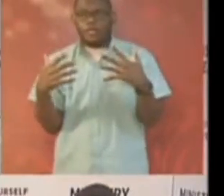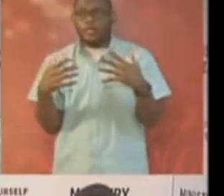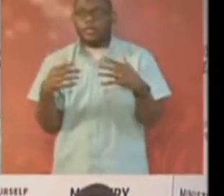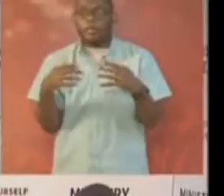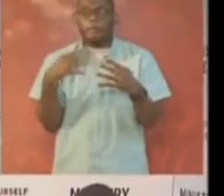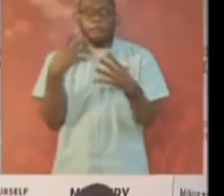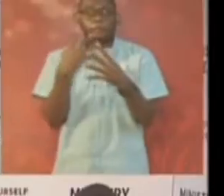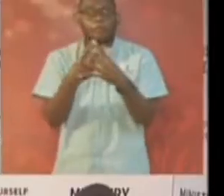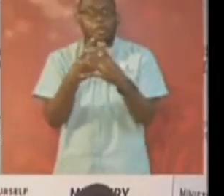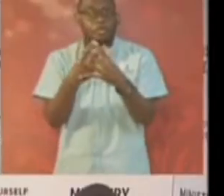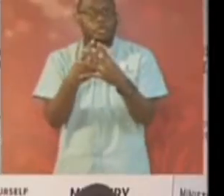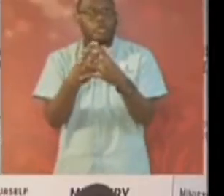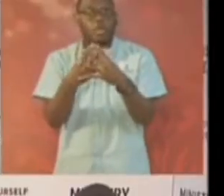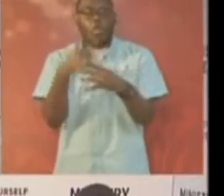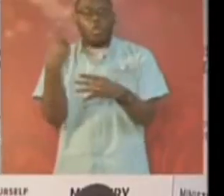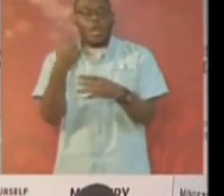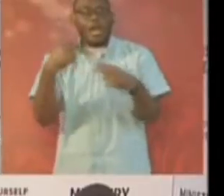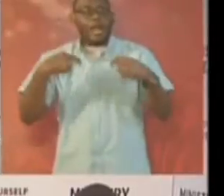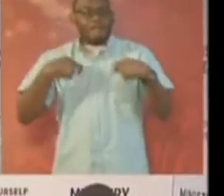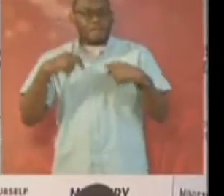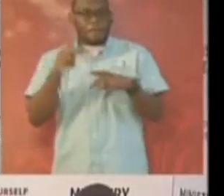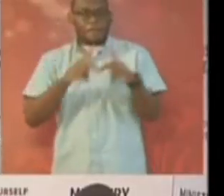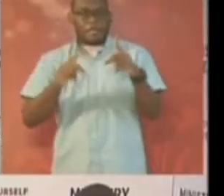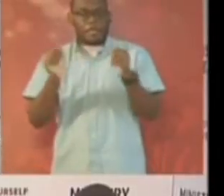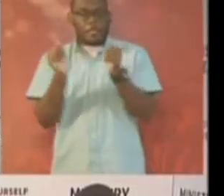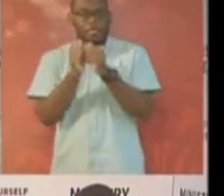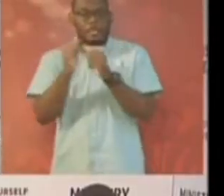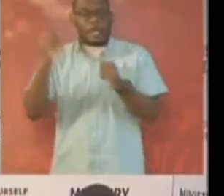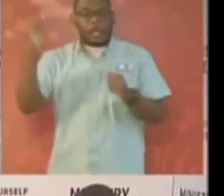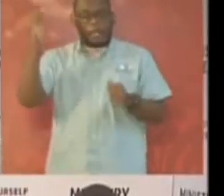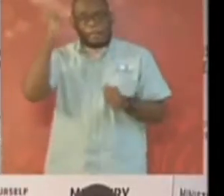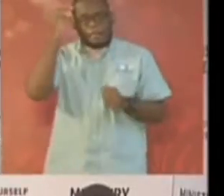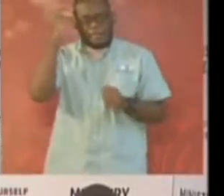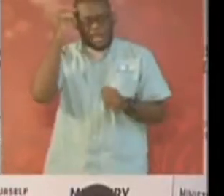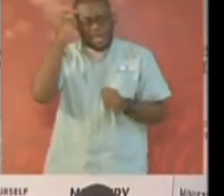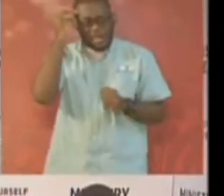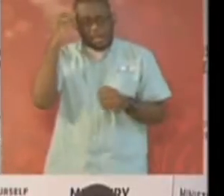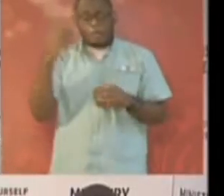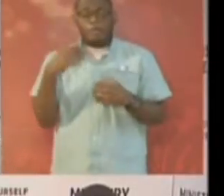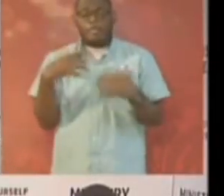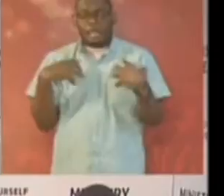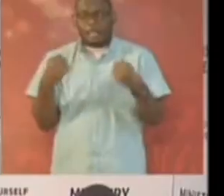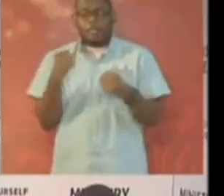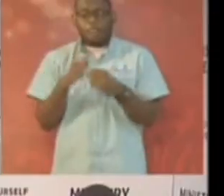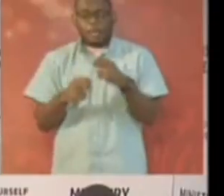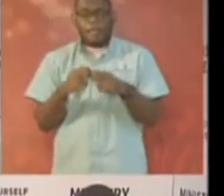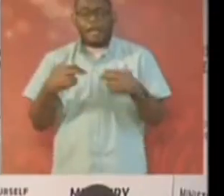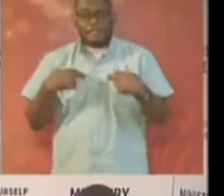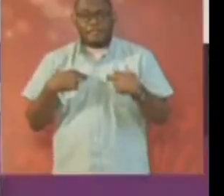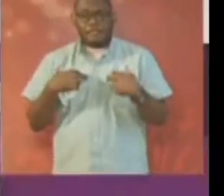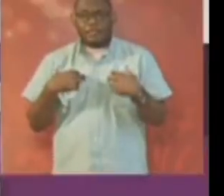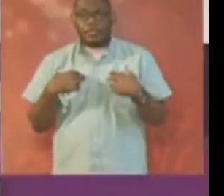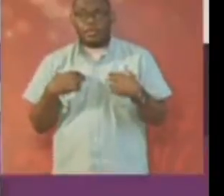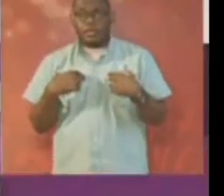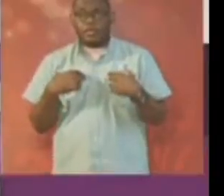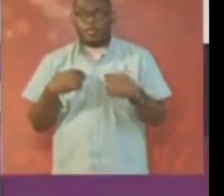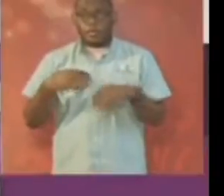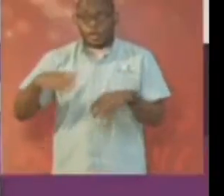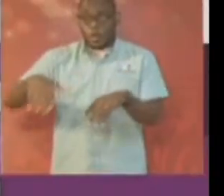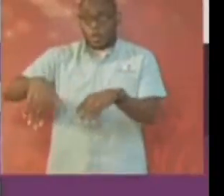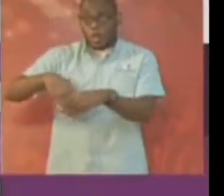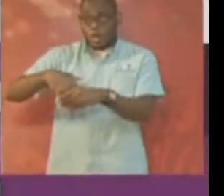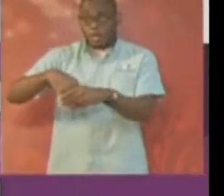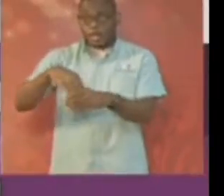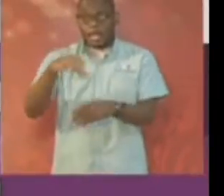for mental health issues. And my second question has to do with the ZESA and the weddings that was happened over the weekend.